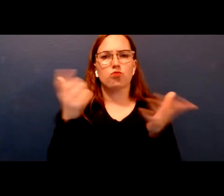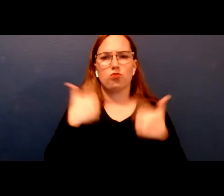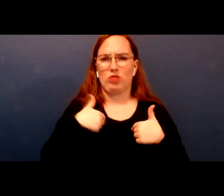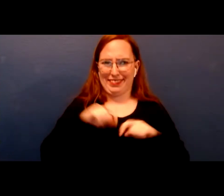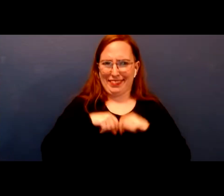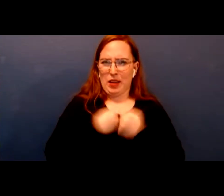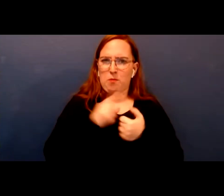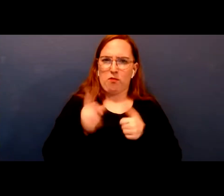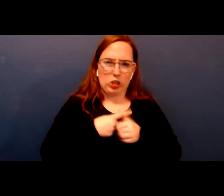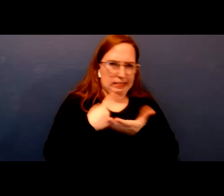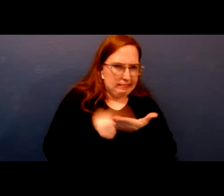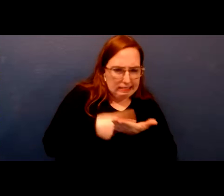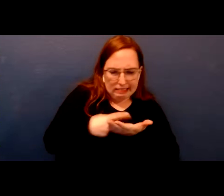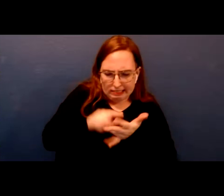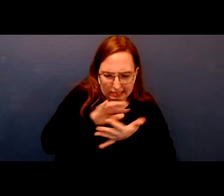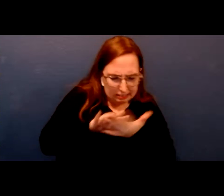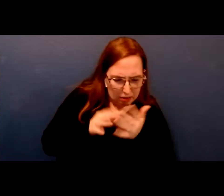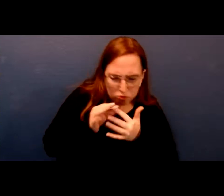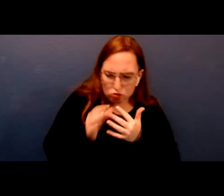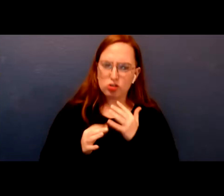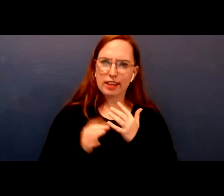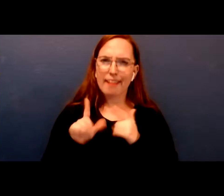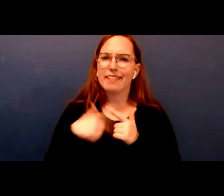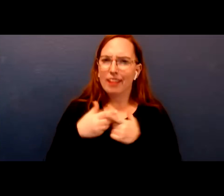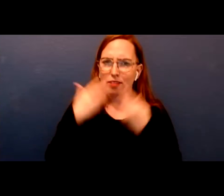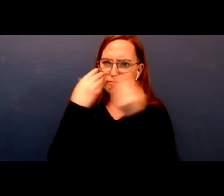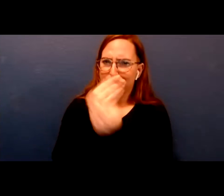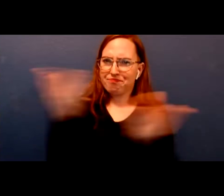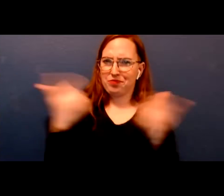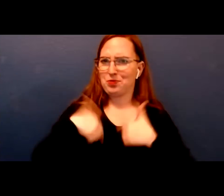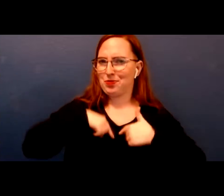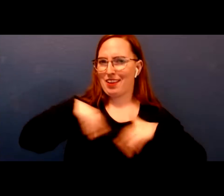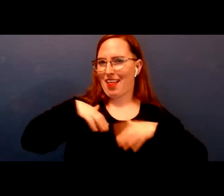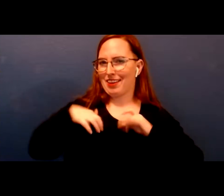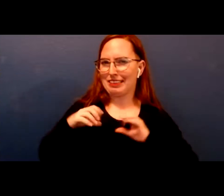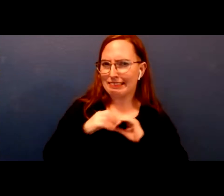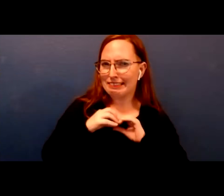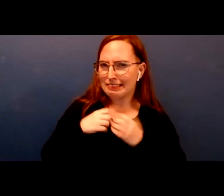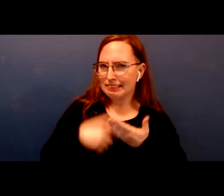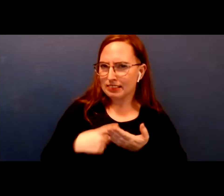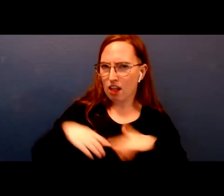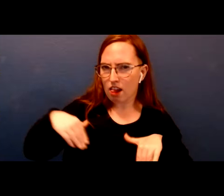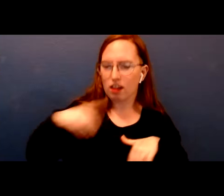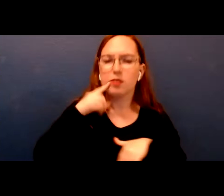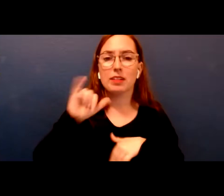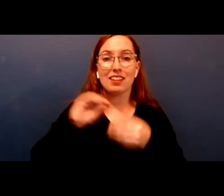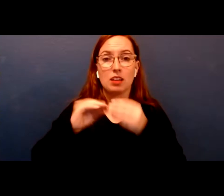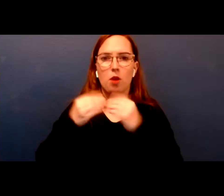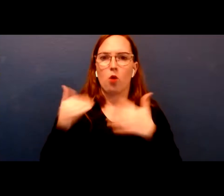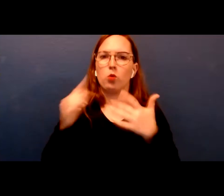team, but those are numbers that are critical into understanding what is going to be the best